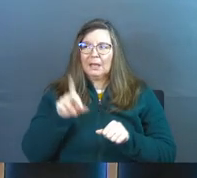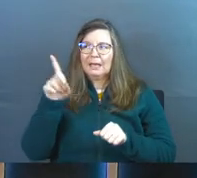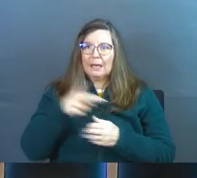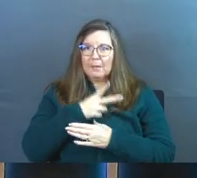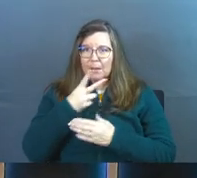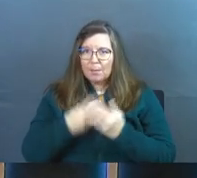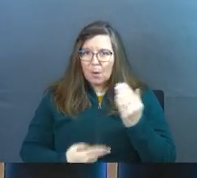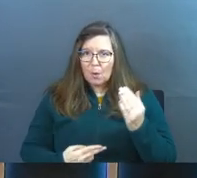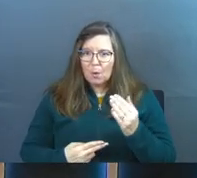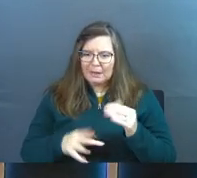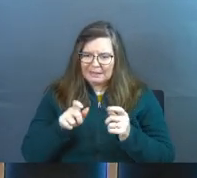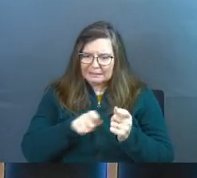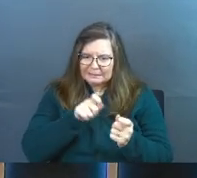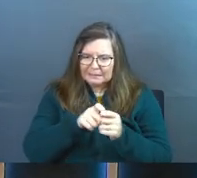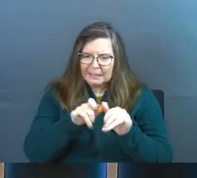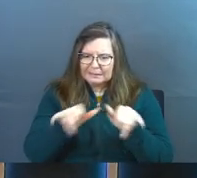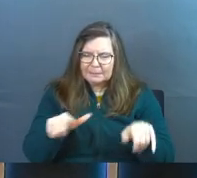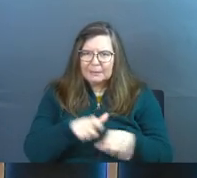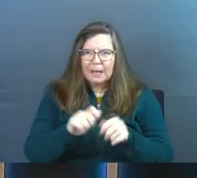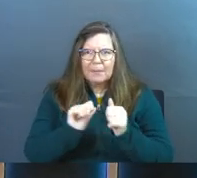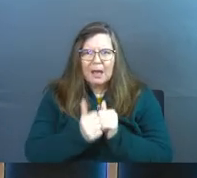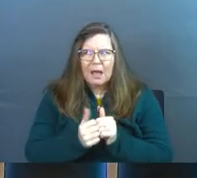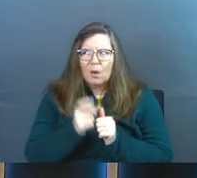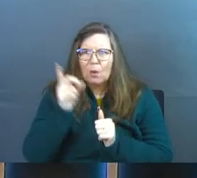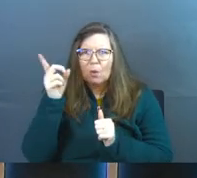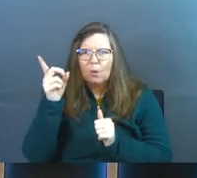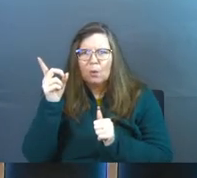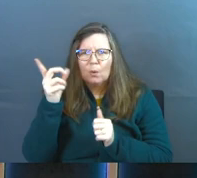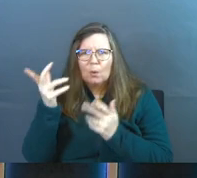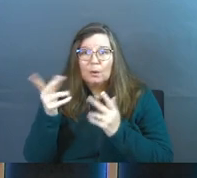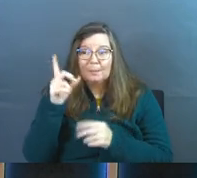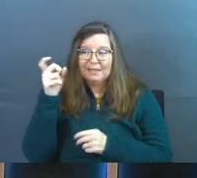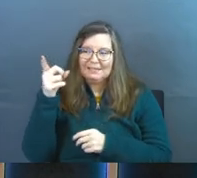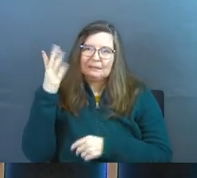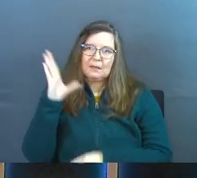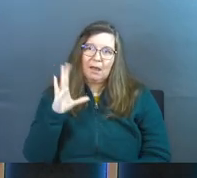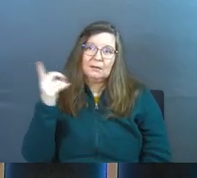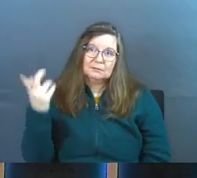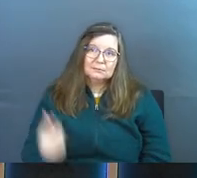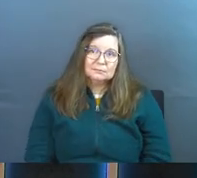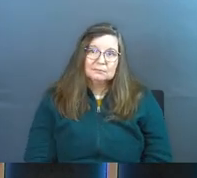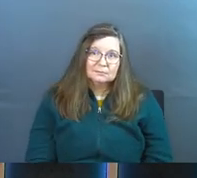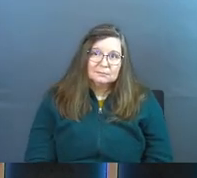be both at the exact same time? Because he's God.